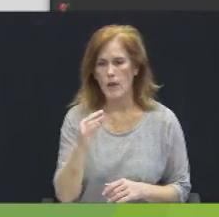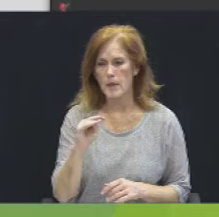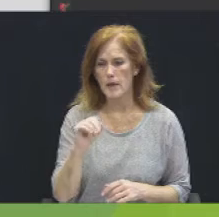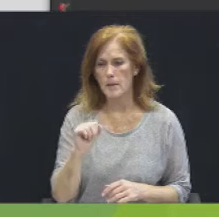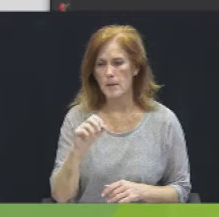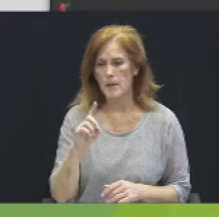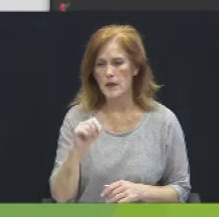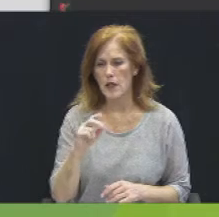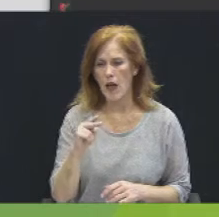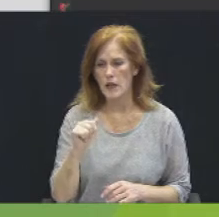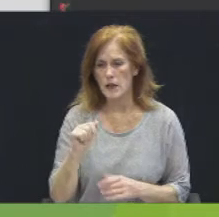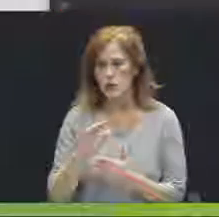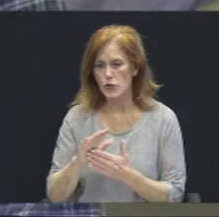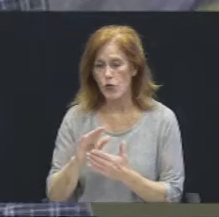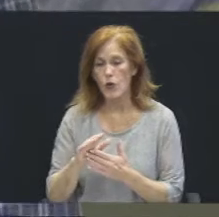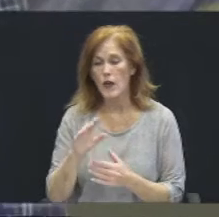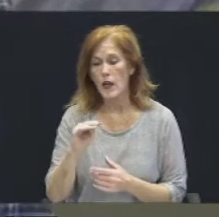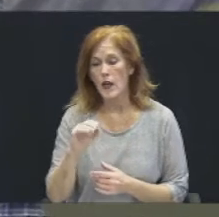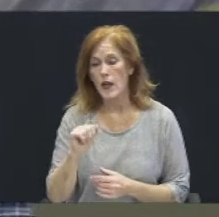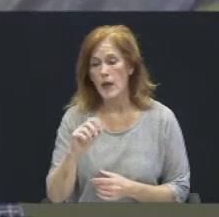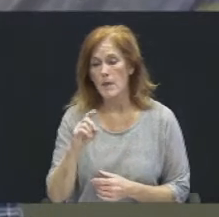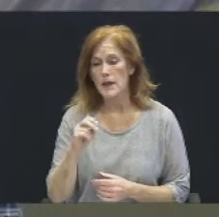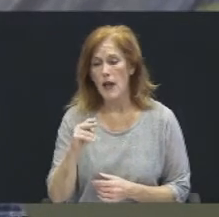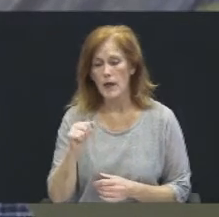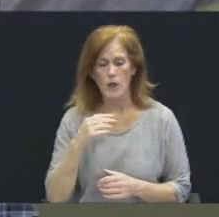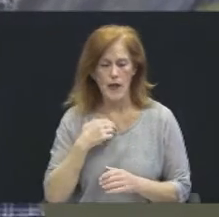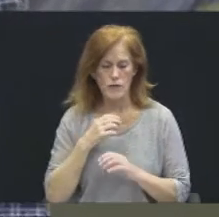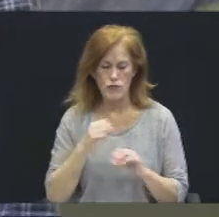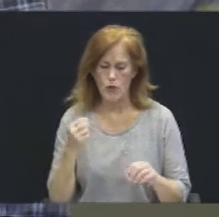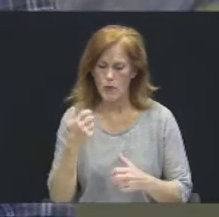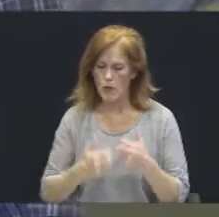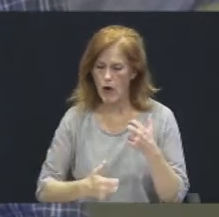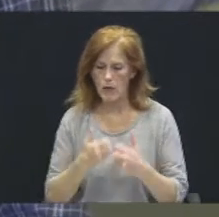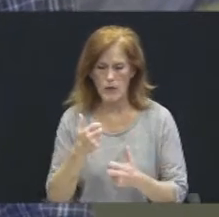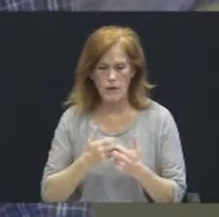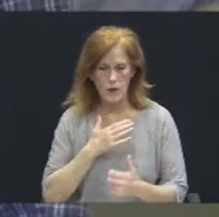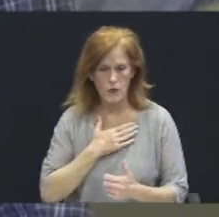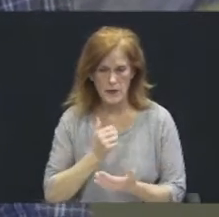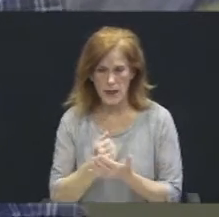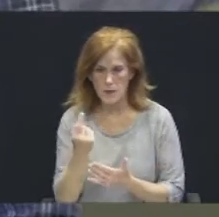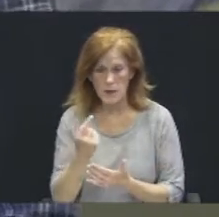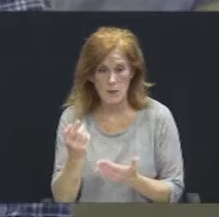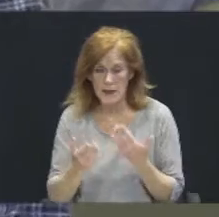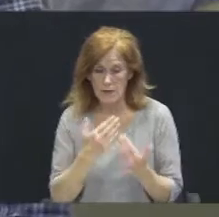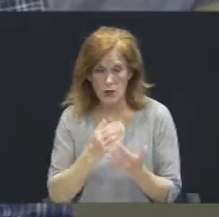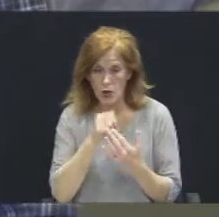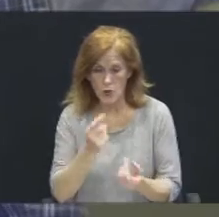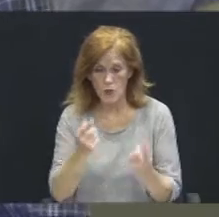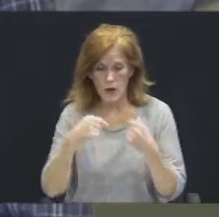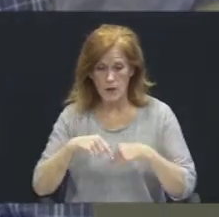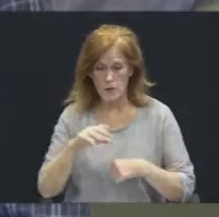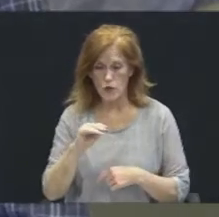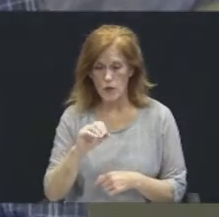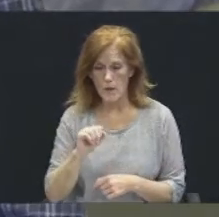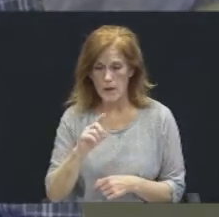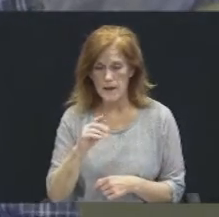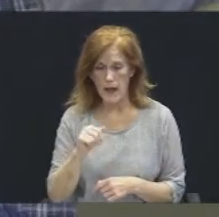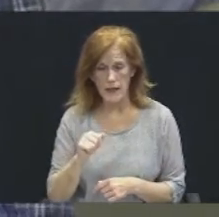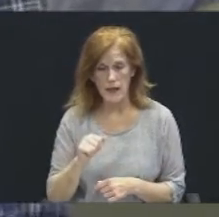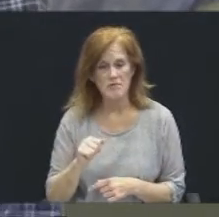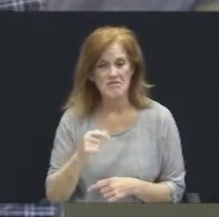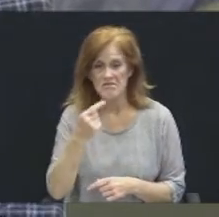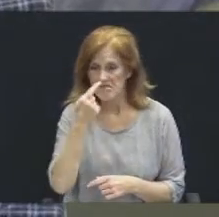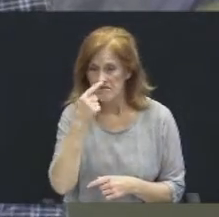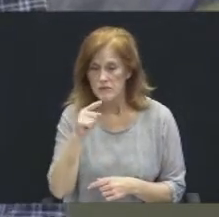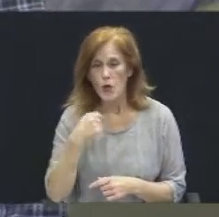School, and Madonna would have no problem with me helping out someone who doesn't go to Madonna. That's not their philosophy there,